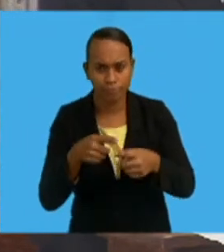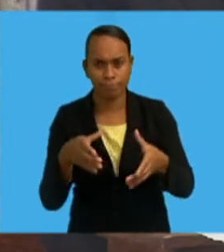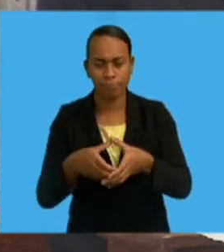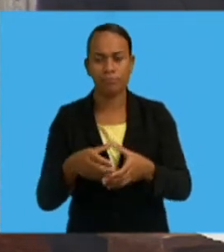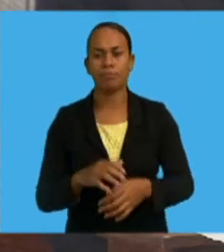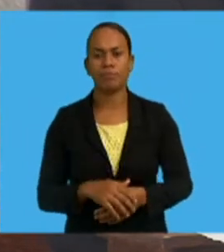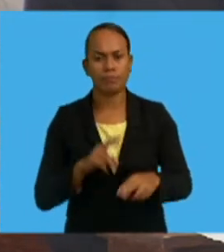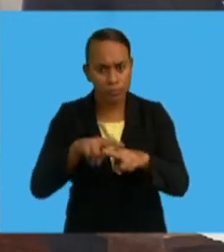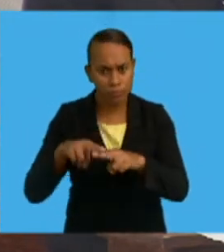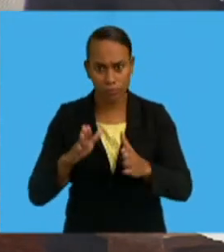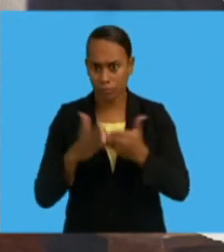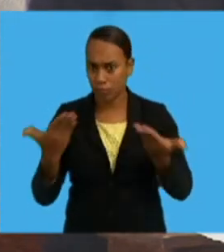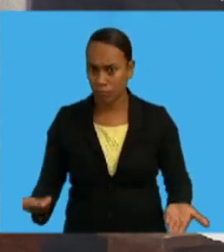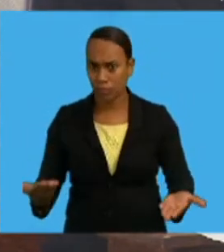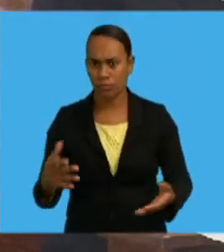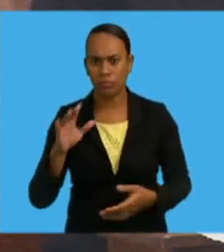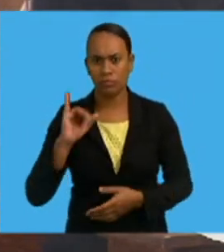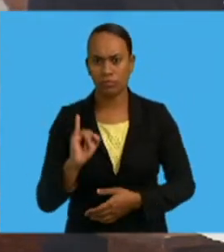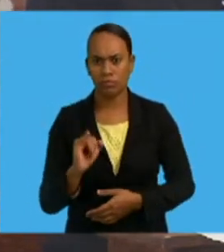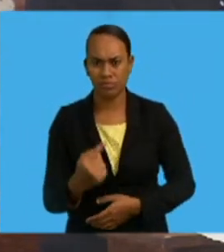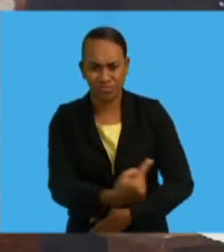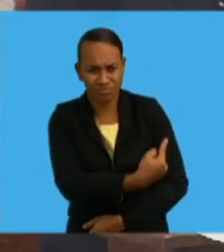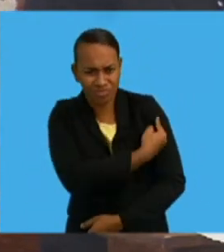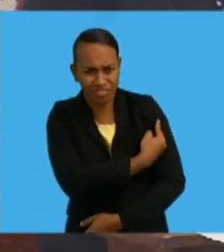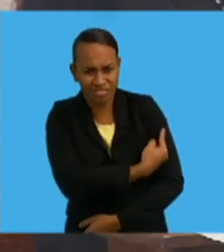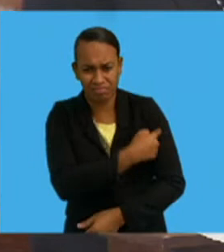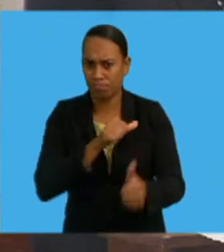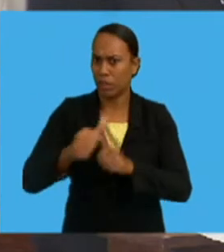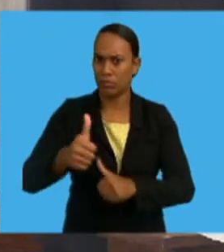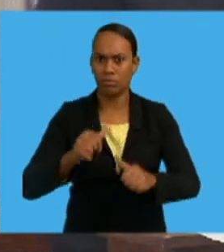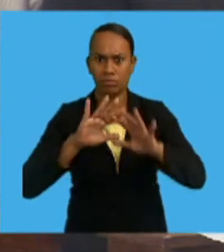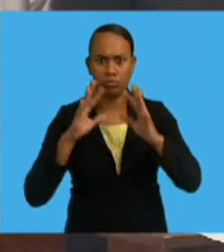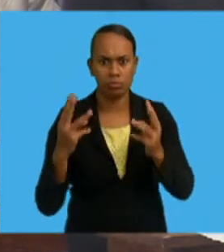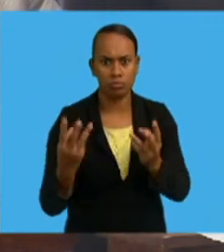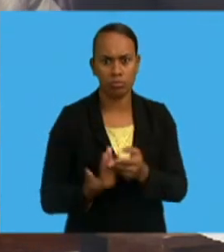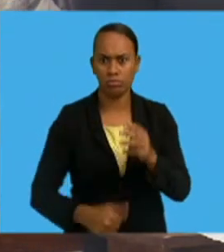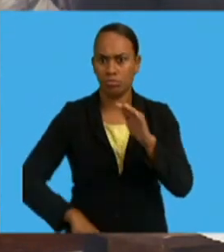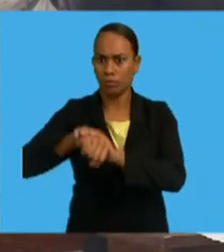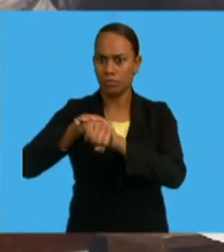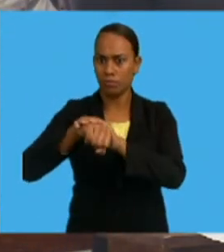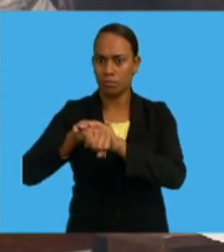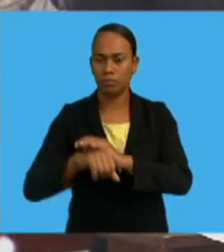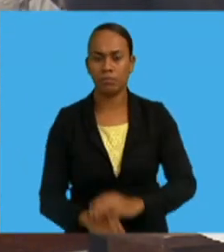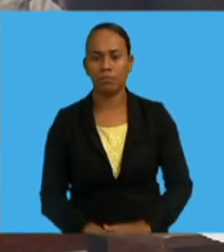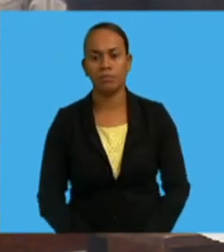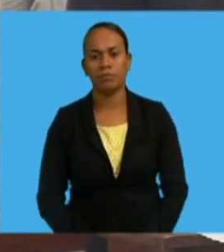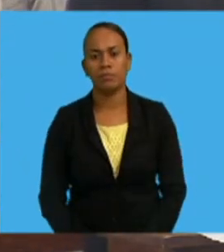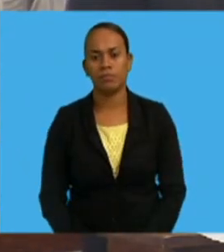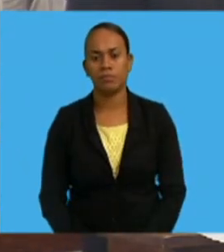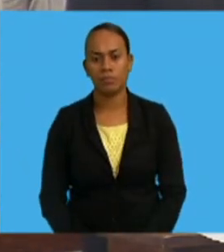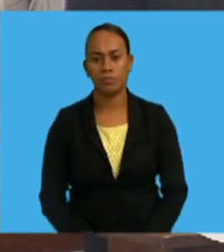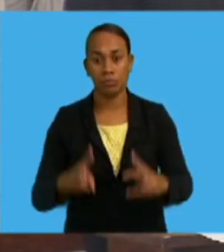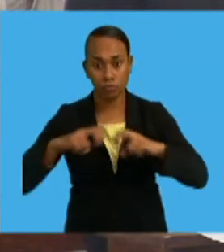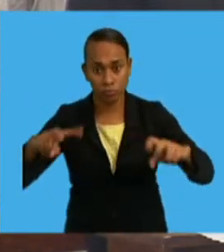now has child immunization coverage rates that are among the best in the world, as high as 98% according to one recent survey.